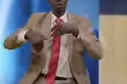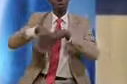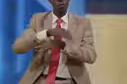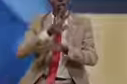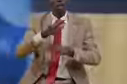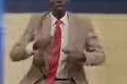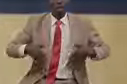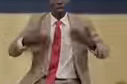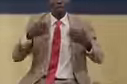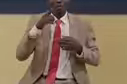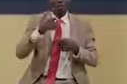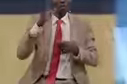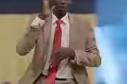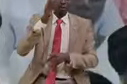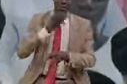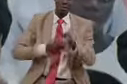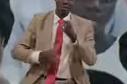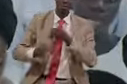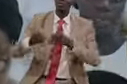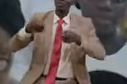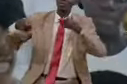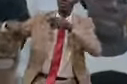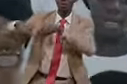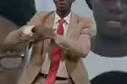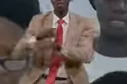will reign over them.